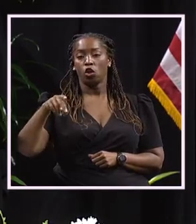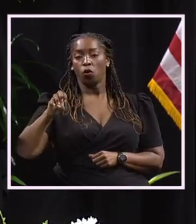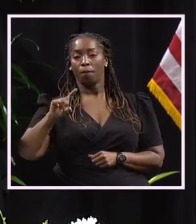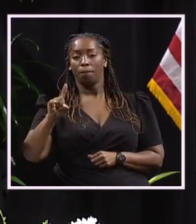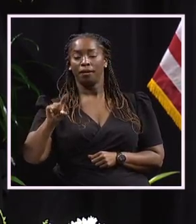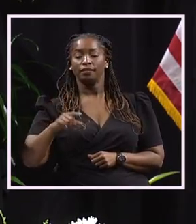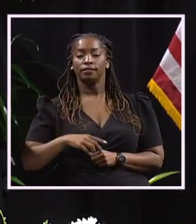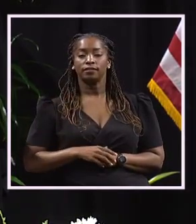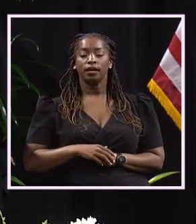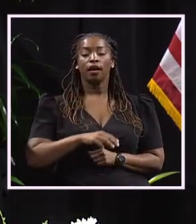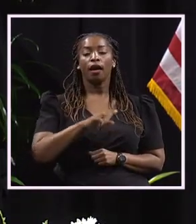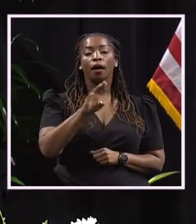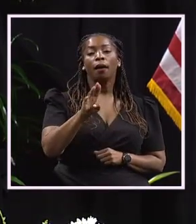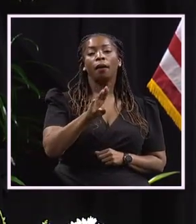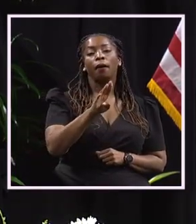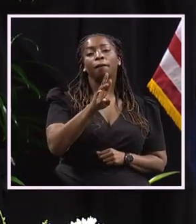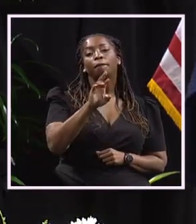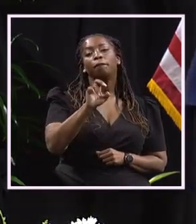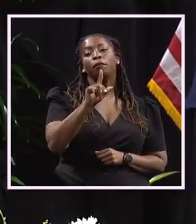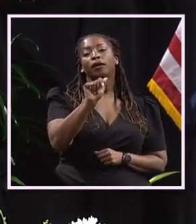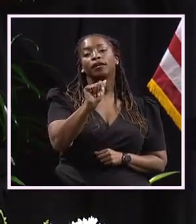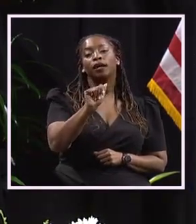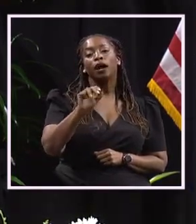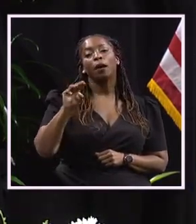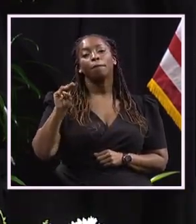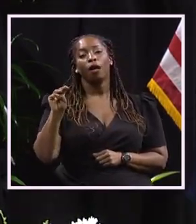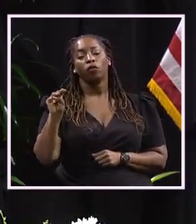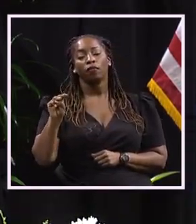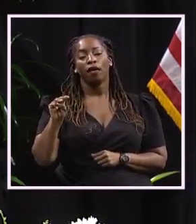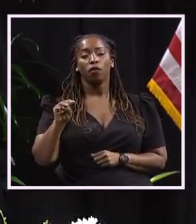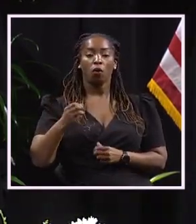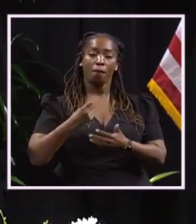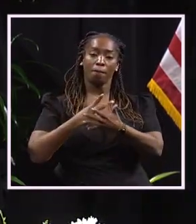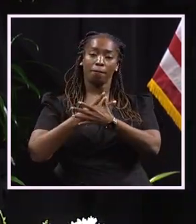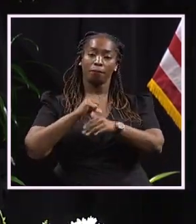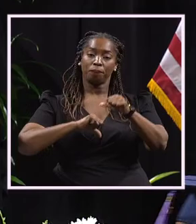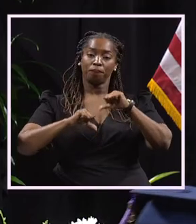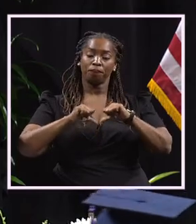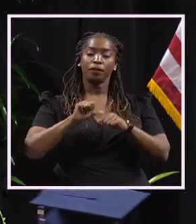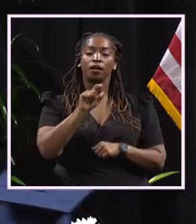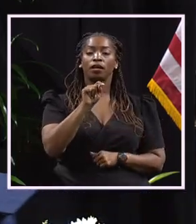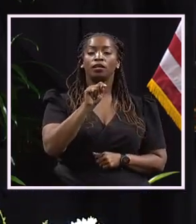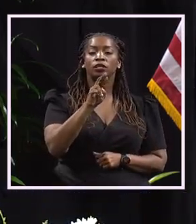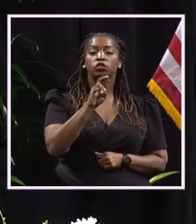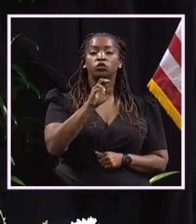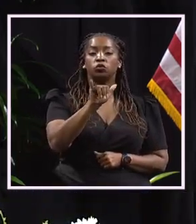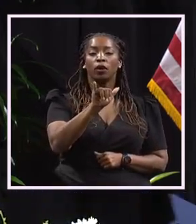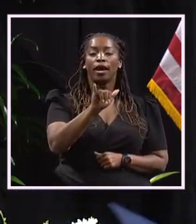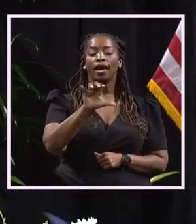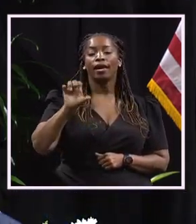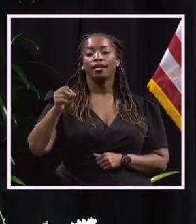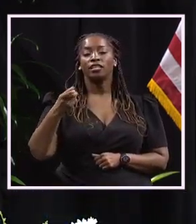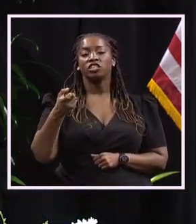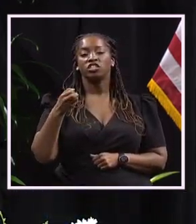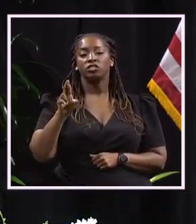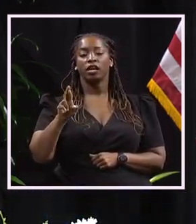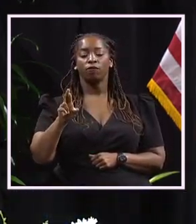Brenda Maldonado, Master of Science. Trey Lyndon Schaefer, MBA.